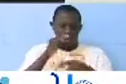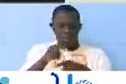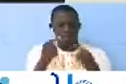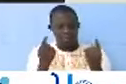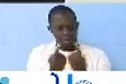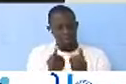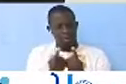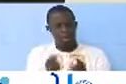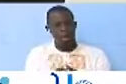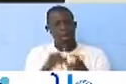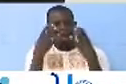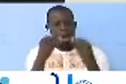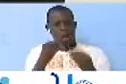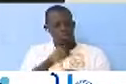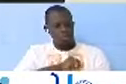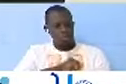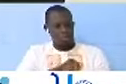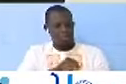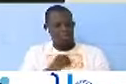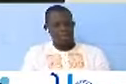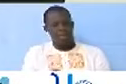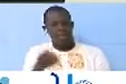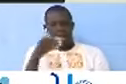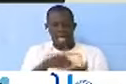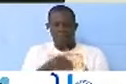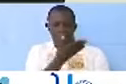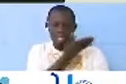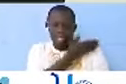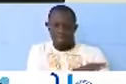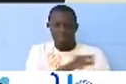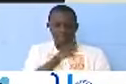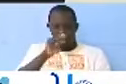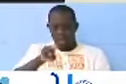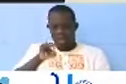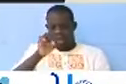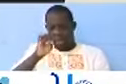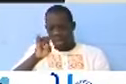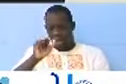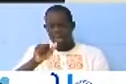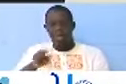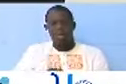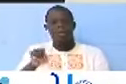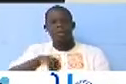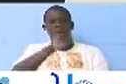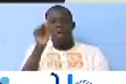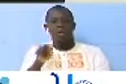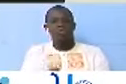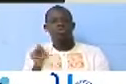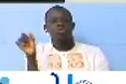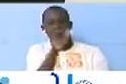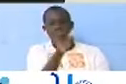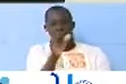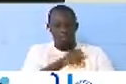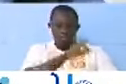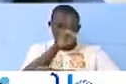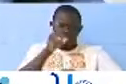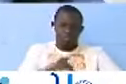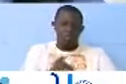oro bang. How did he come to leave the NIA and go to that particular place? Akeno ranyadi la NIA san sanu nyambula nara nata u dingira